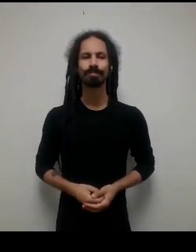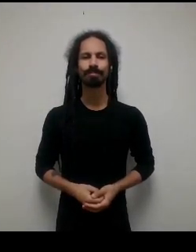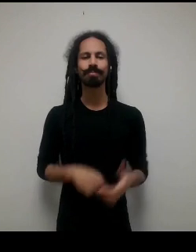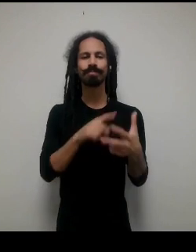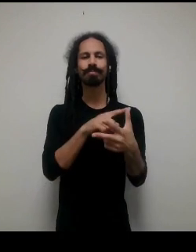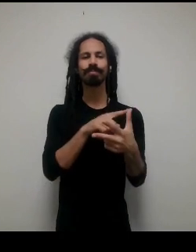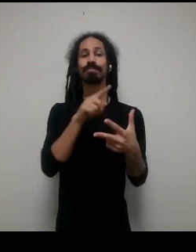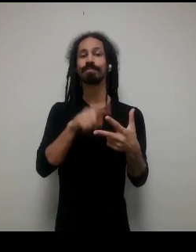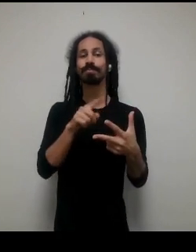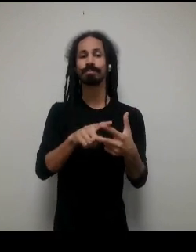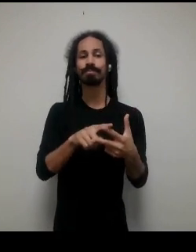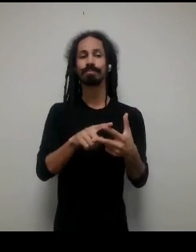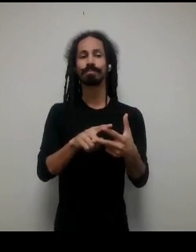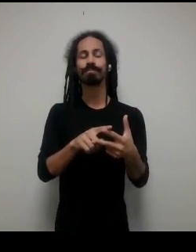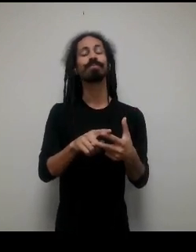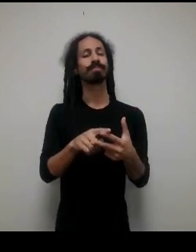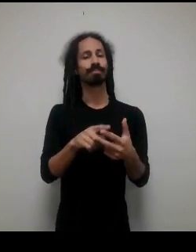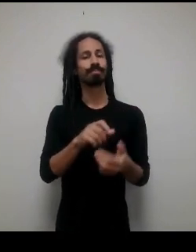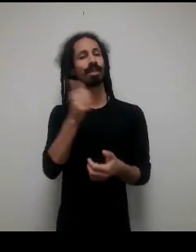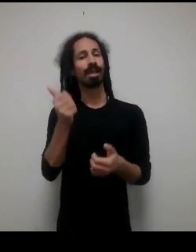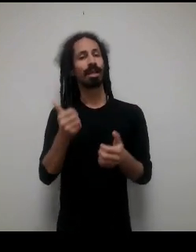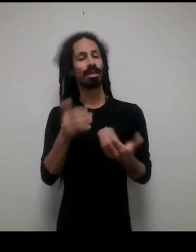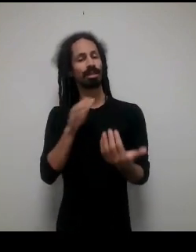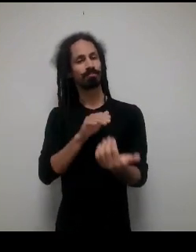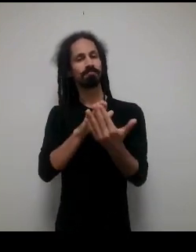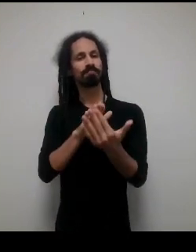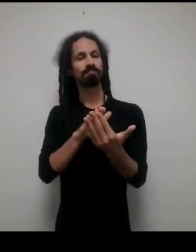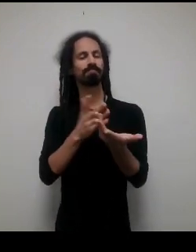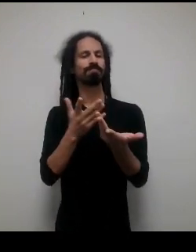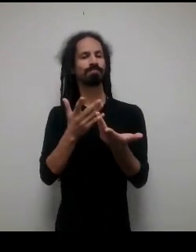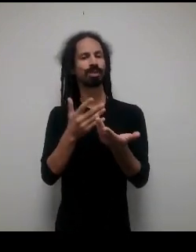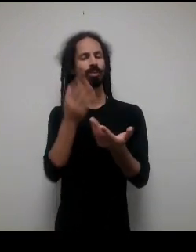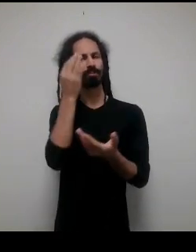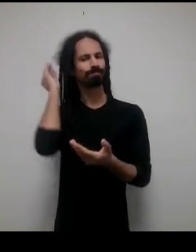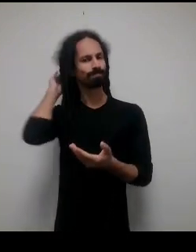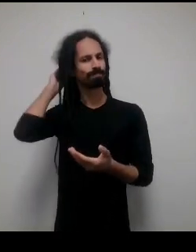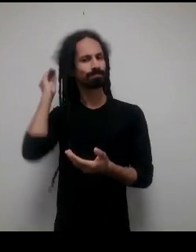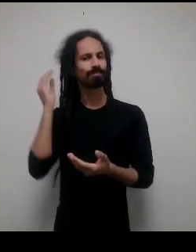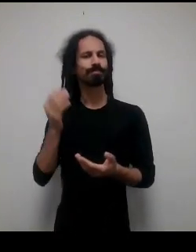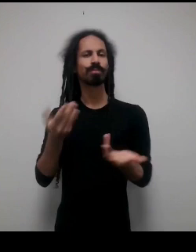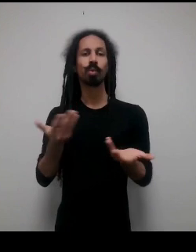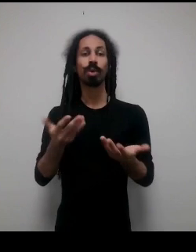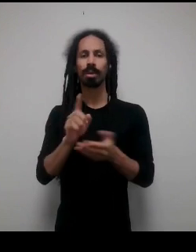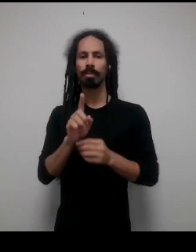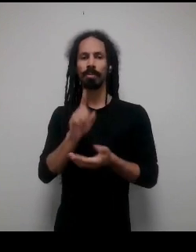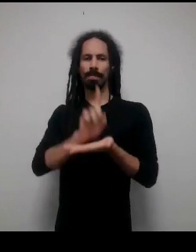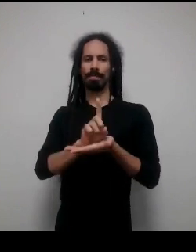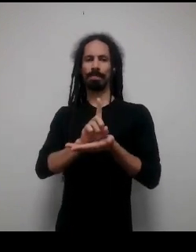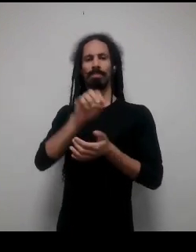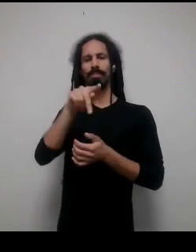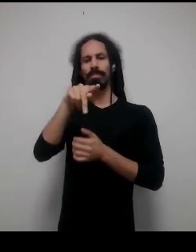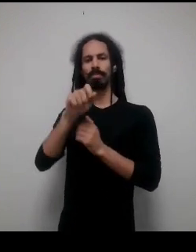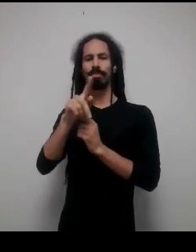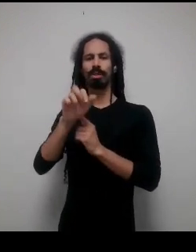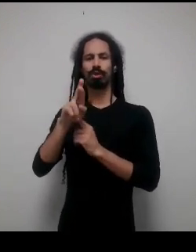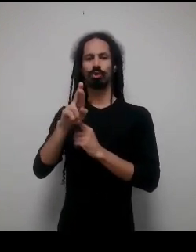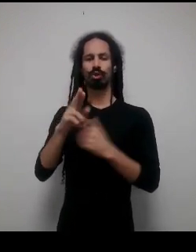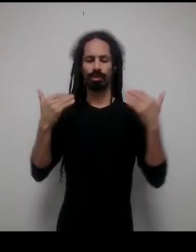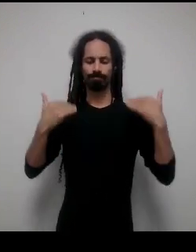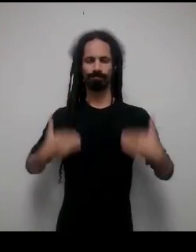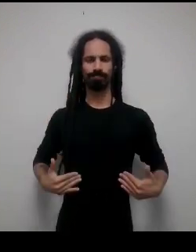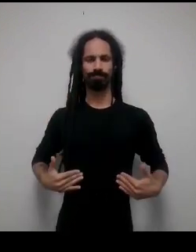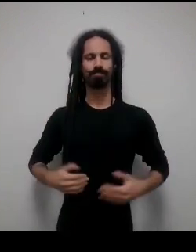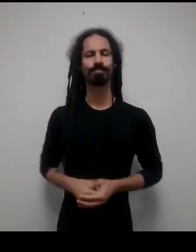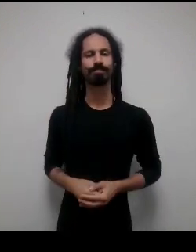Another thing we want to keep in mind regarding visual elements is our posture. Having good posture can help you as a